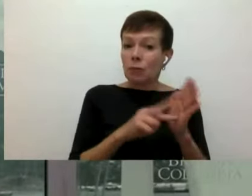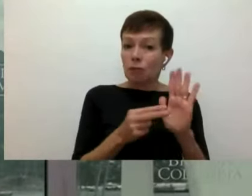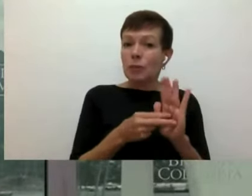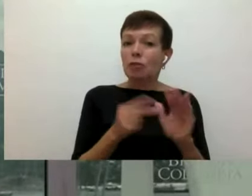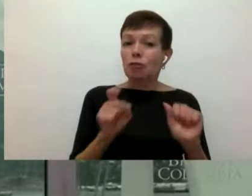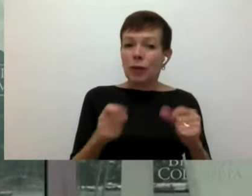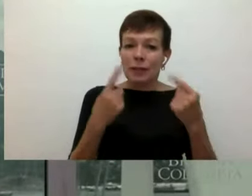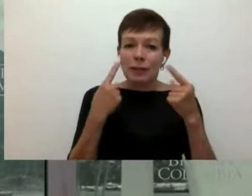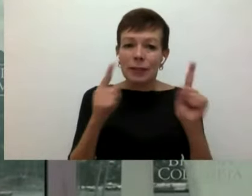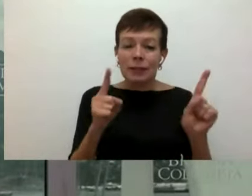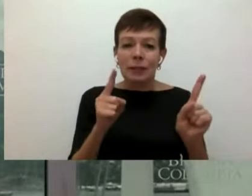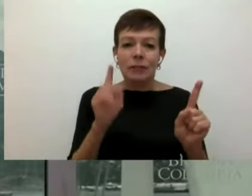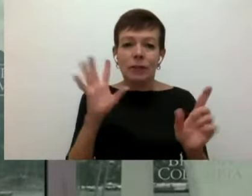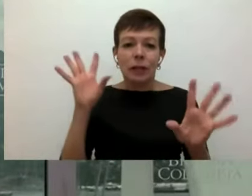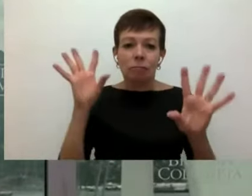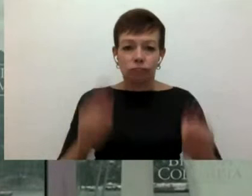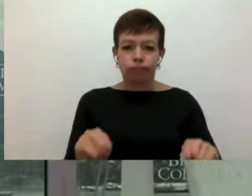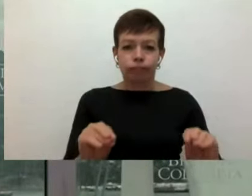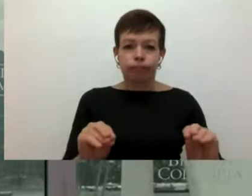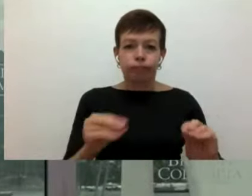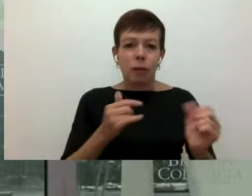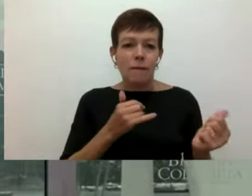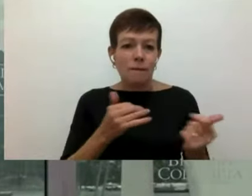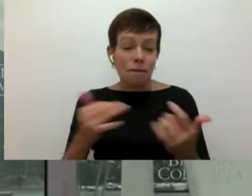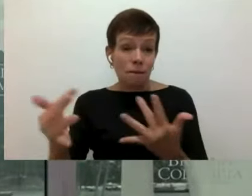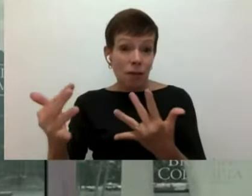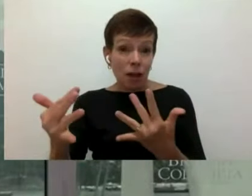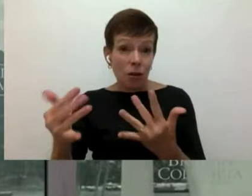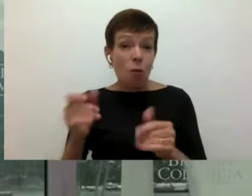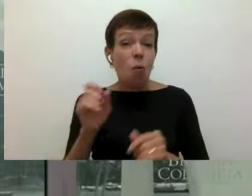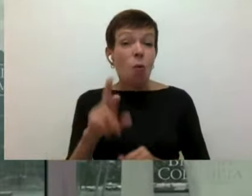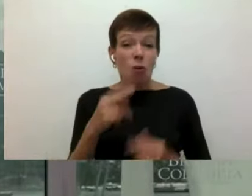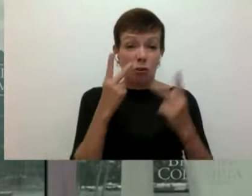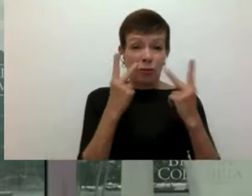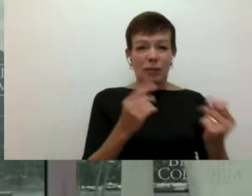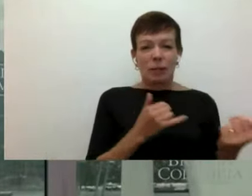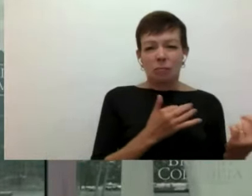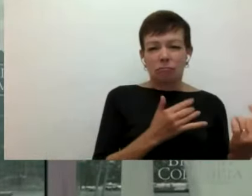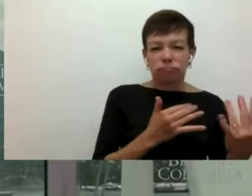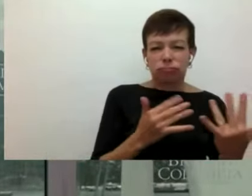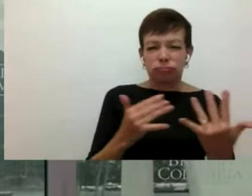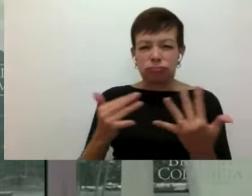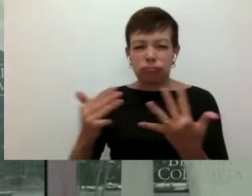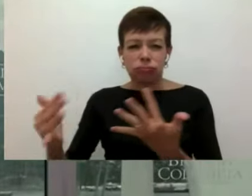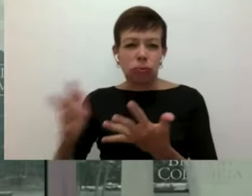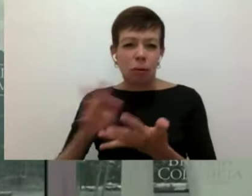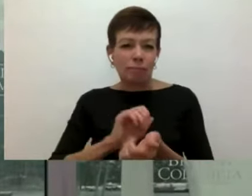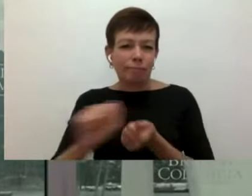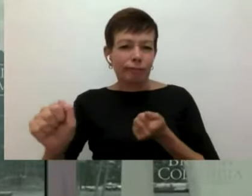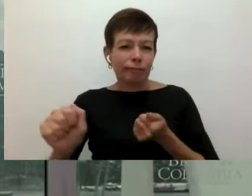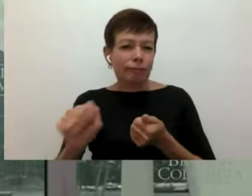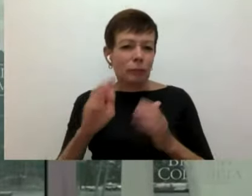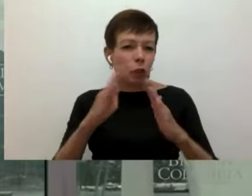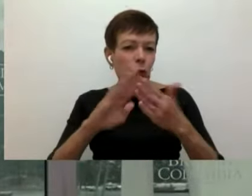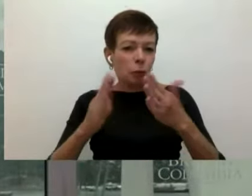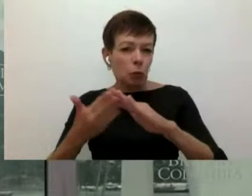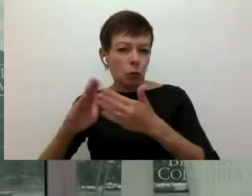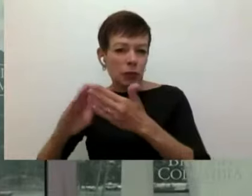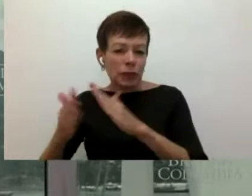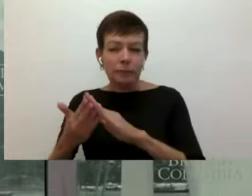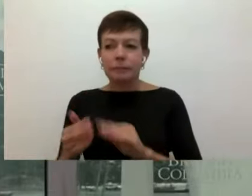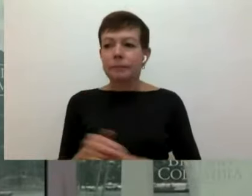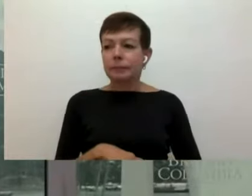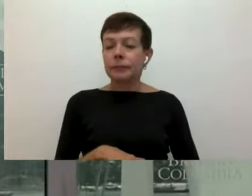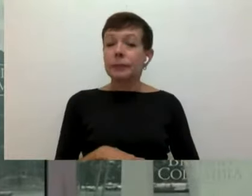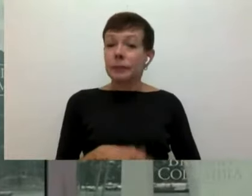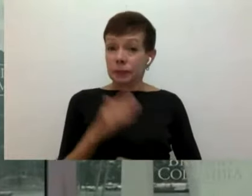They can be the difference between successfully extinguishing a fire and seeing a fire go on to profoundly damage a community.